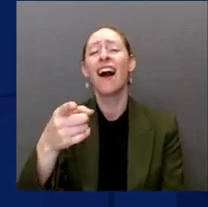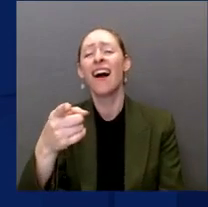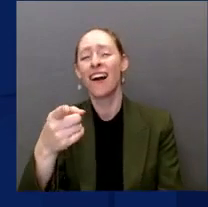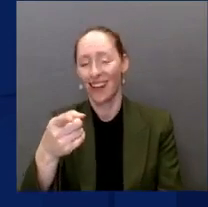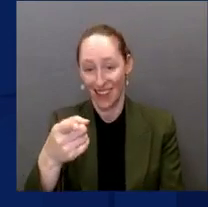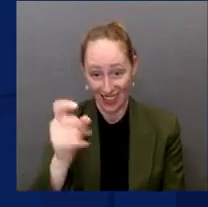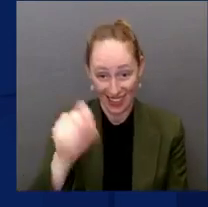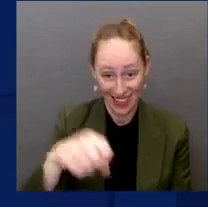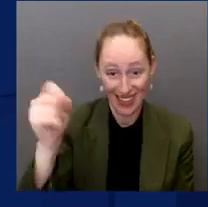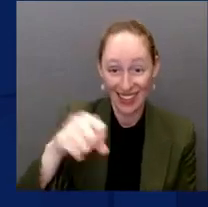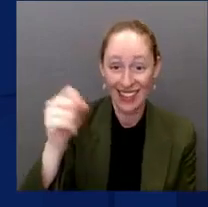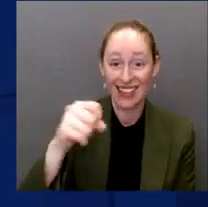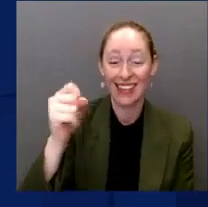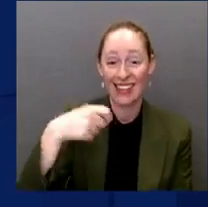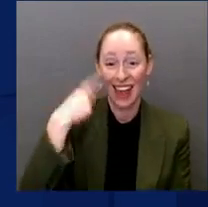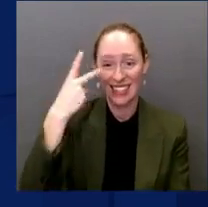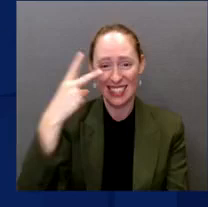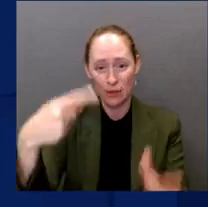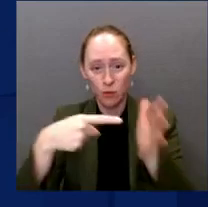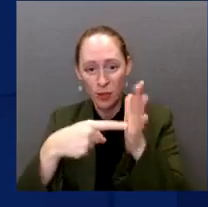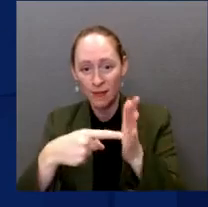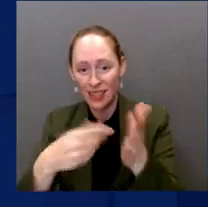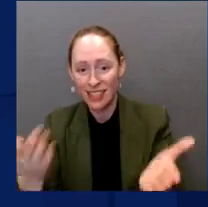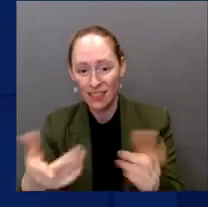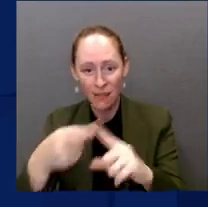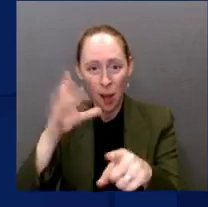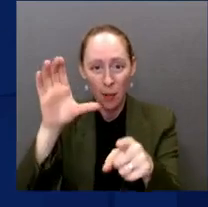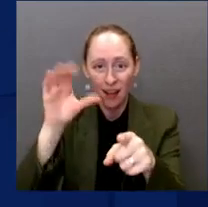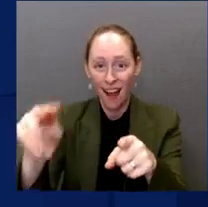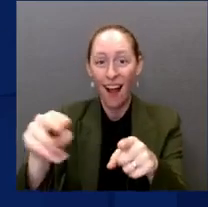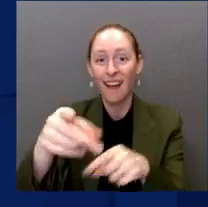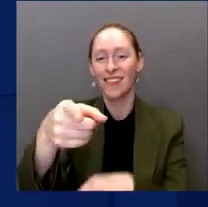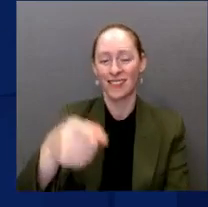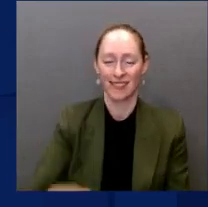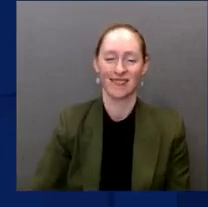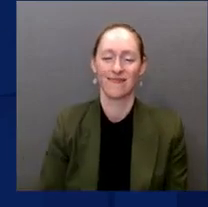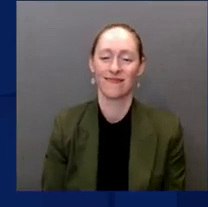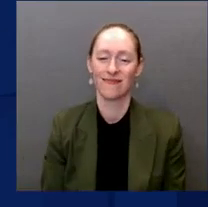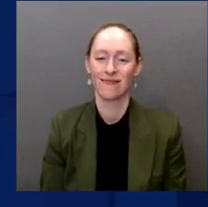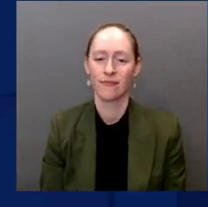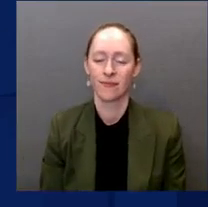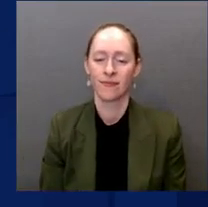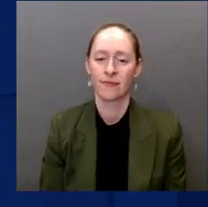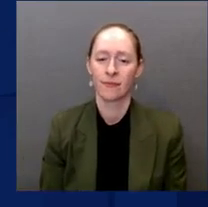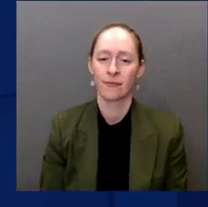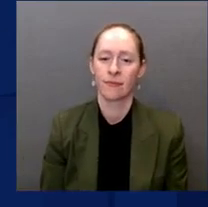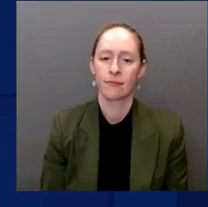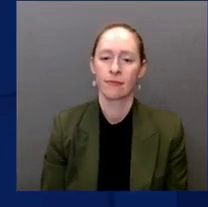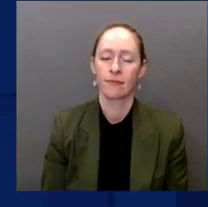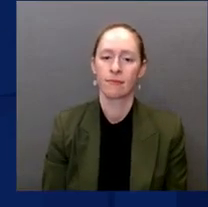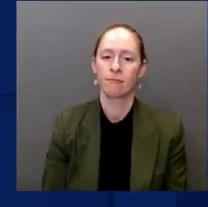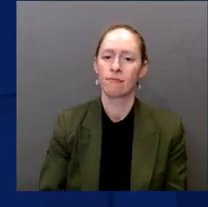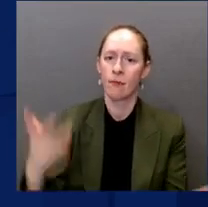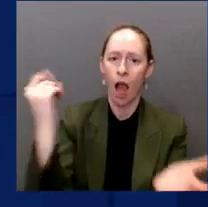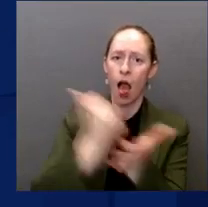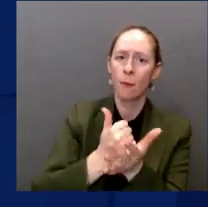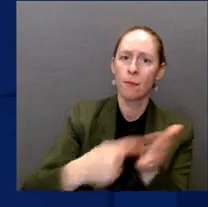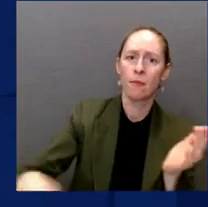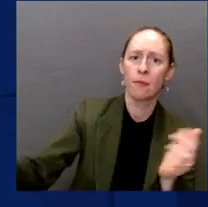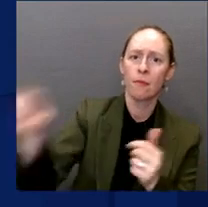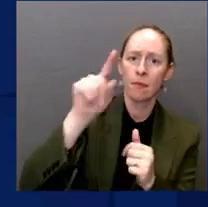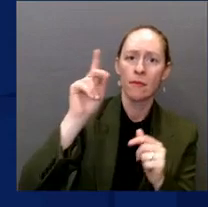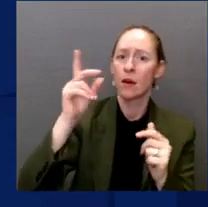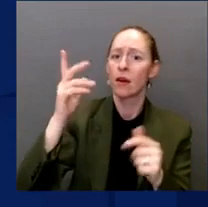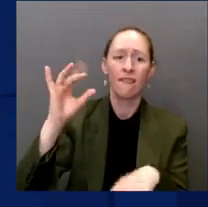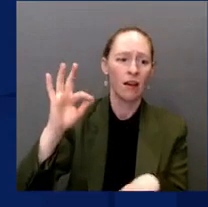Overwhelmingly, working families use the child tax credit to buy food and other basic needs for their families. And it helped cut child poverty by nearly 50%